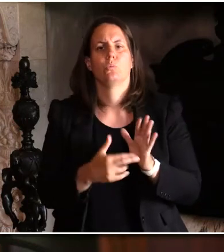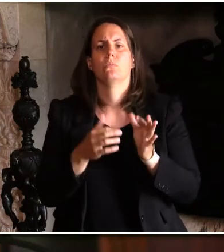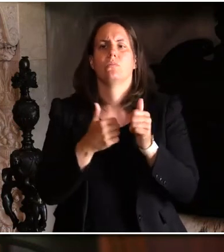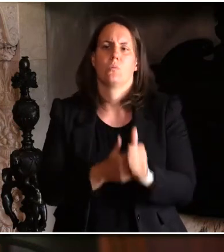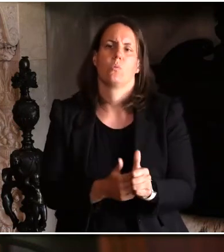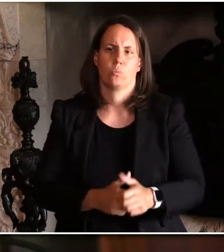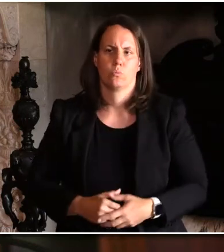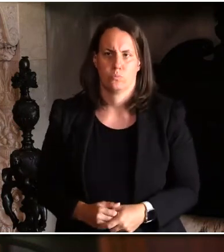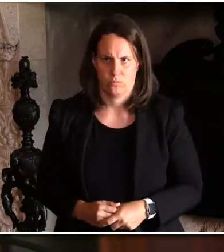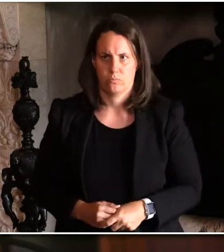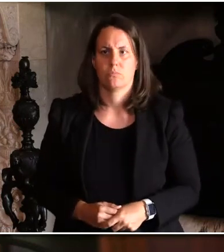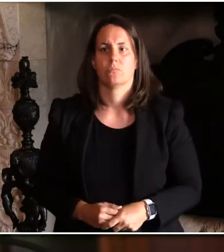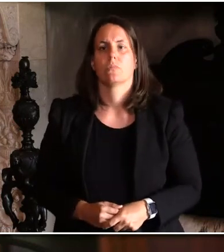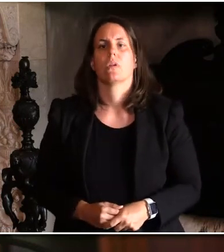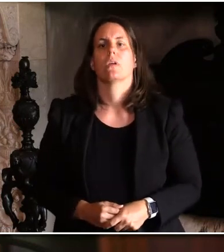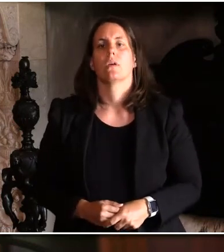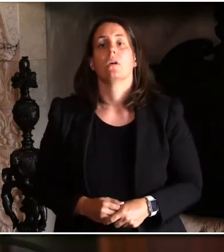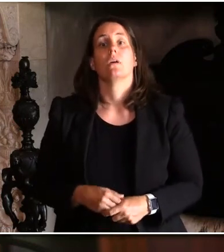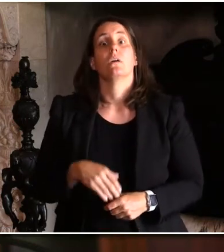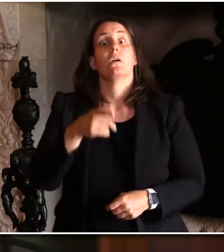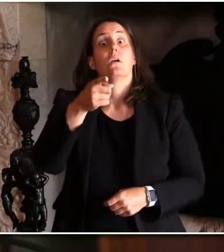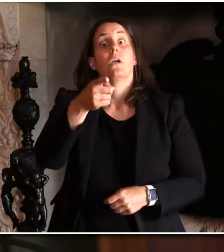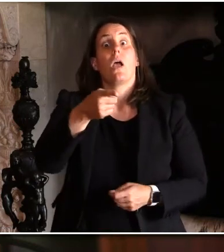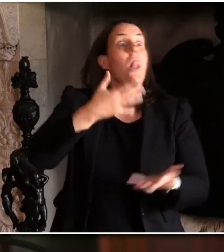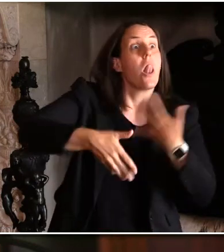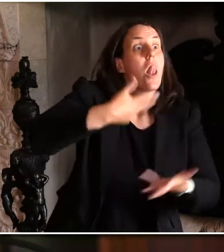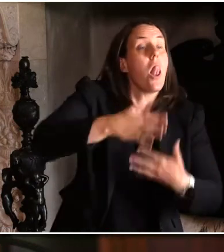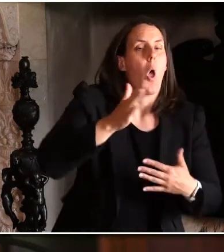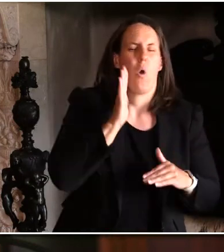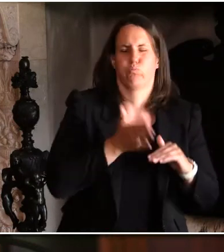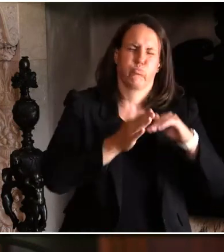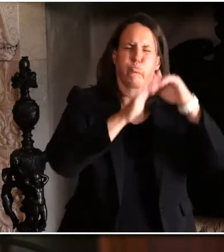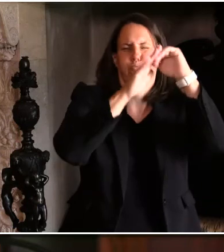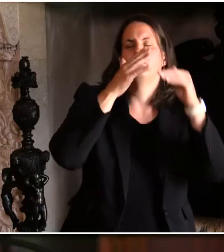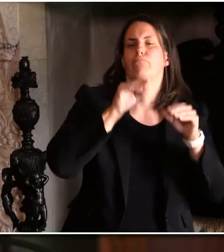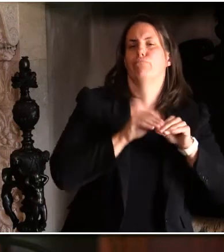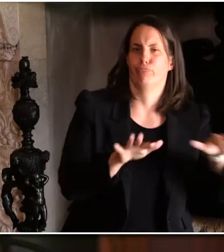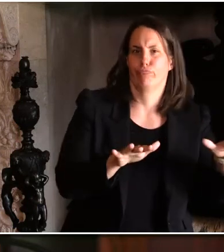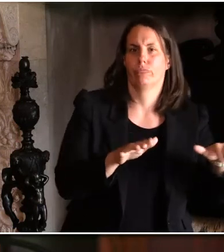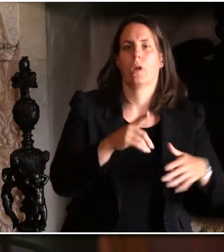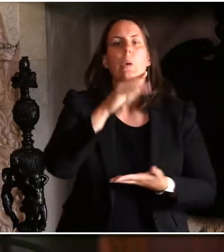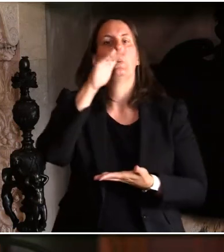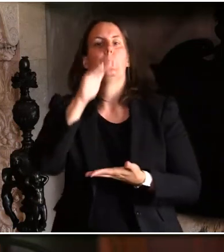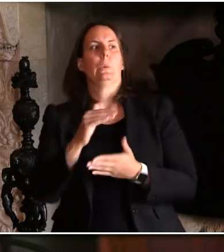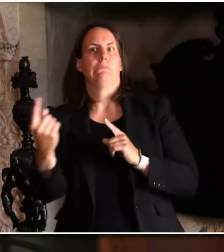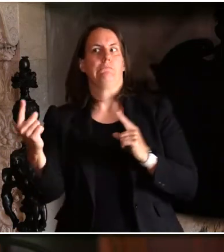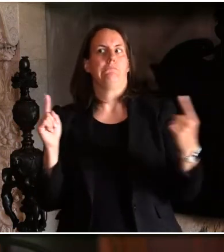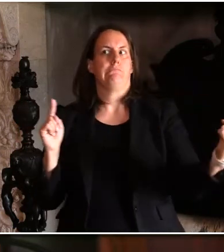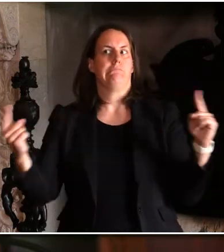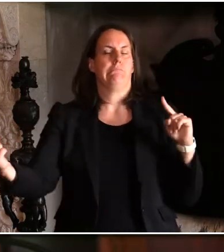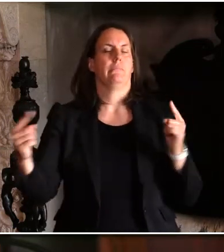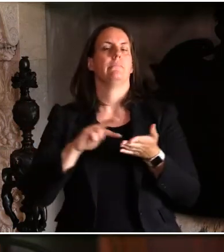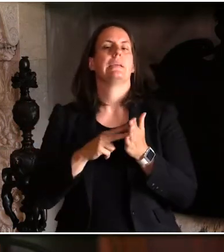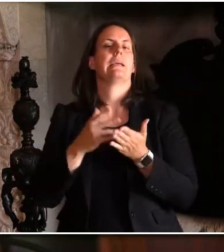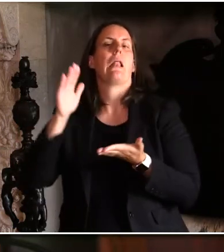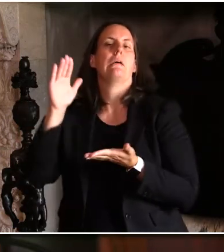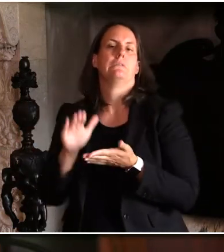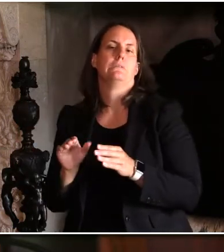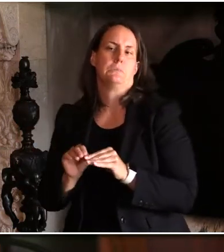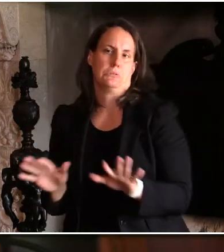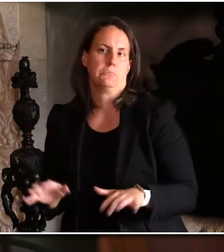so our vigilance around those things are critical. And the data that we're giving to local communities will help them understand how well they're doing